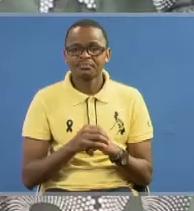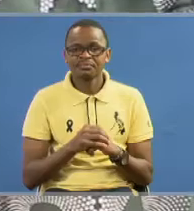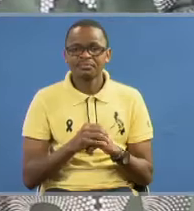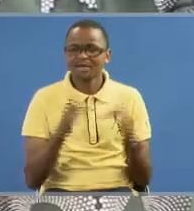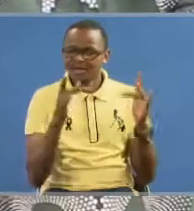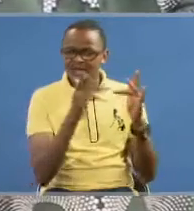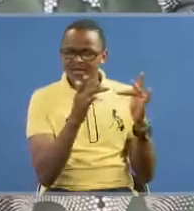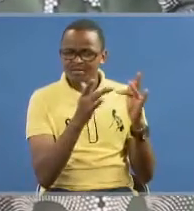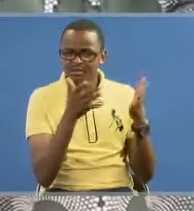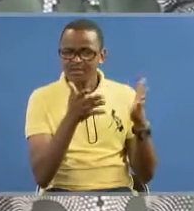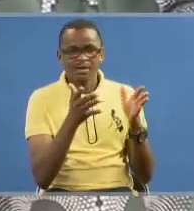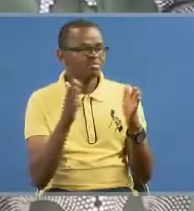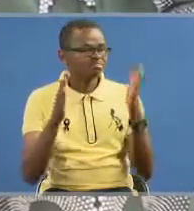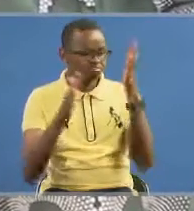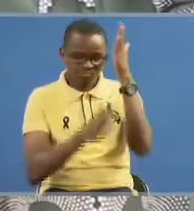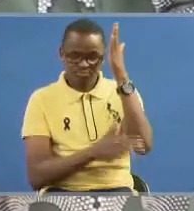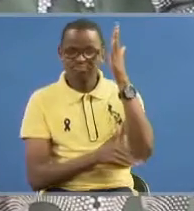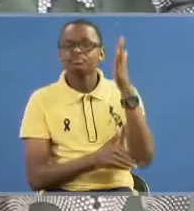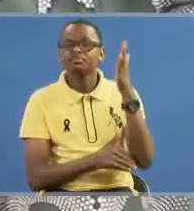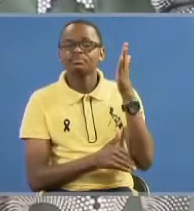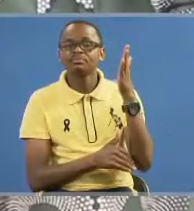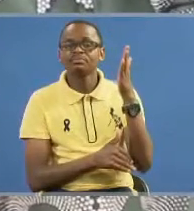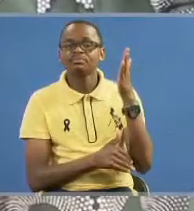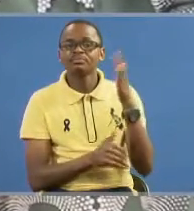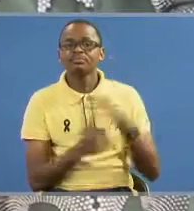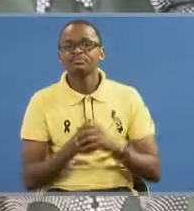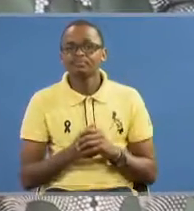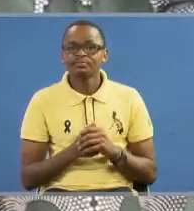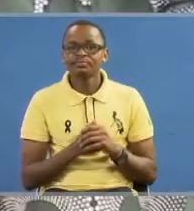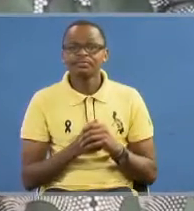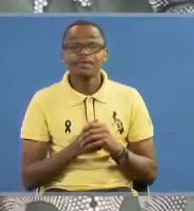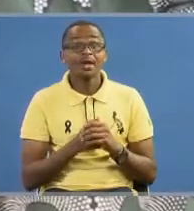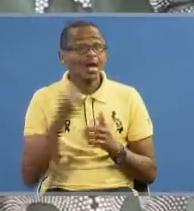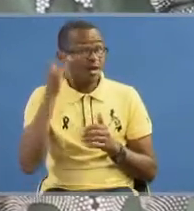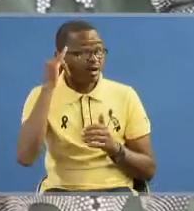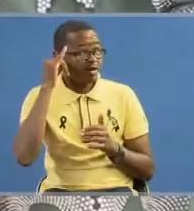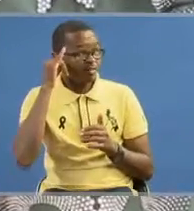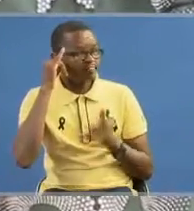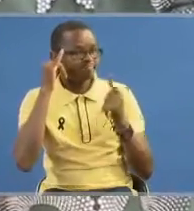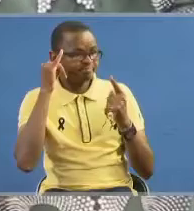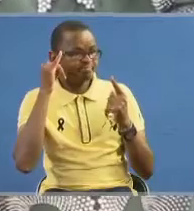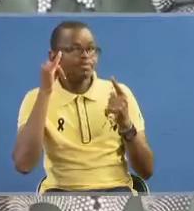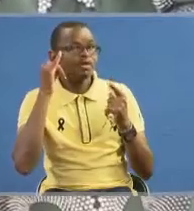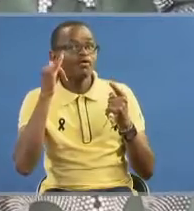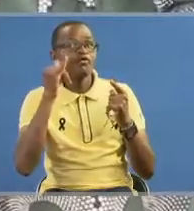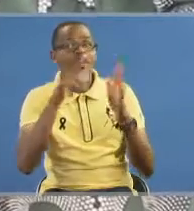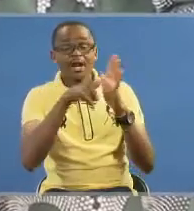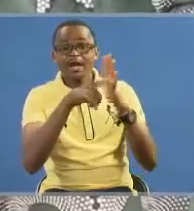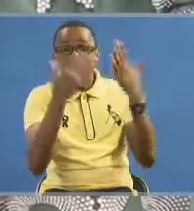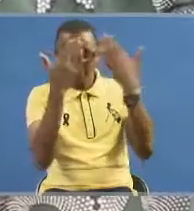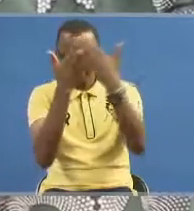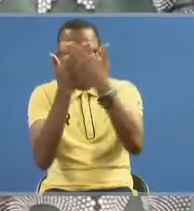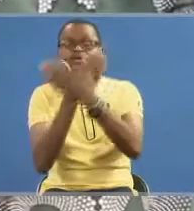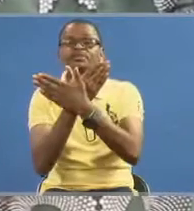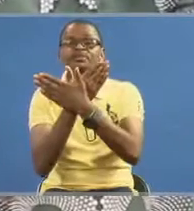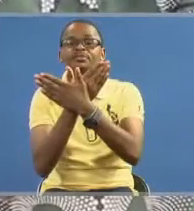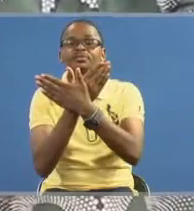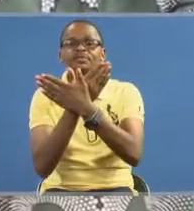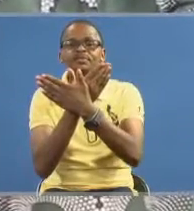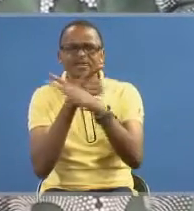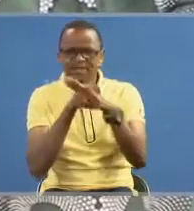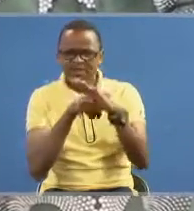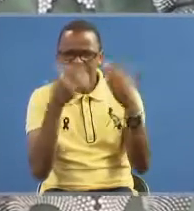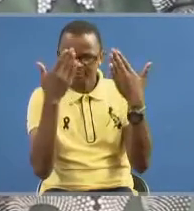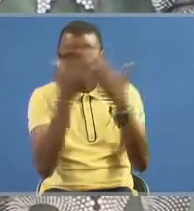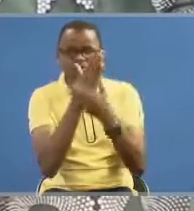network ni mbaya huko na atanipigia simu jioni. Ilipofika jioni